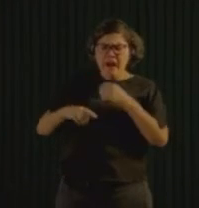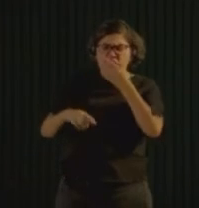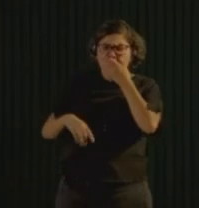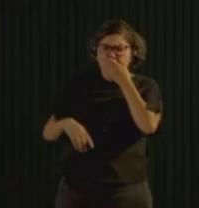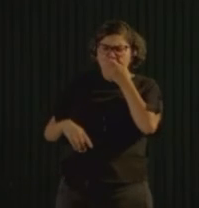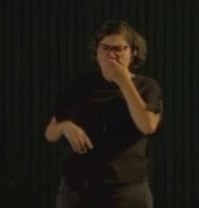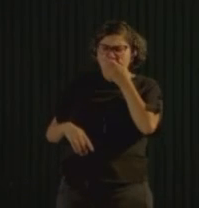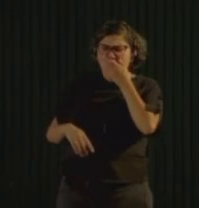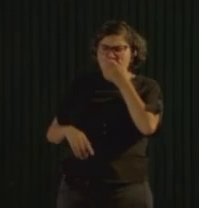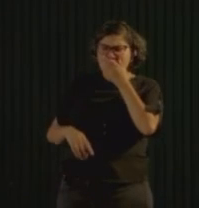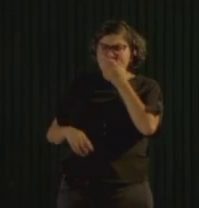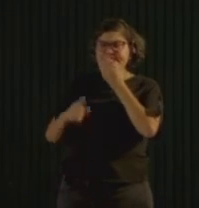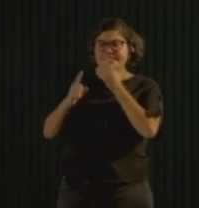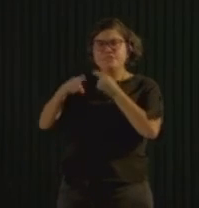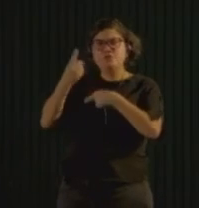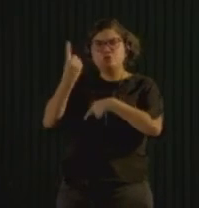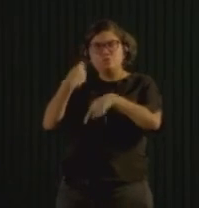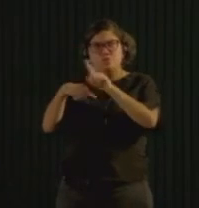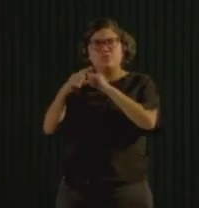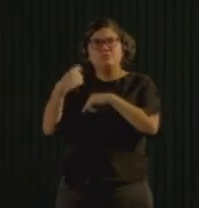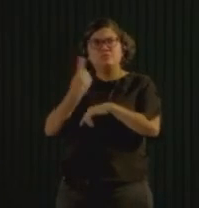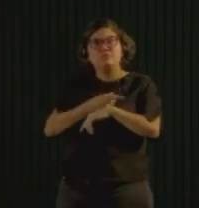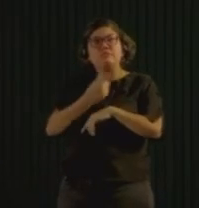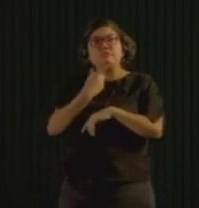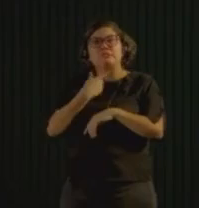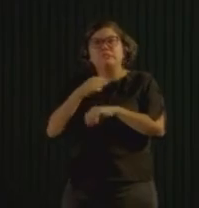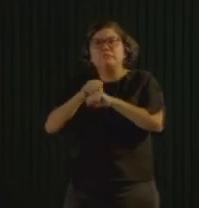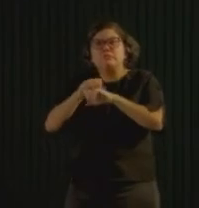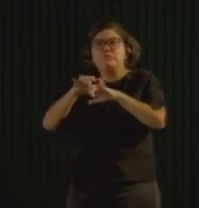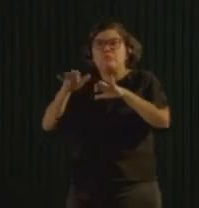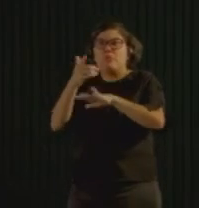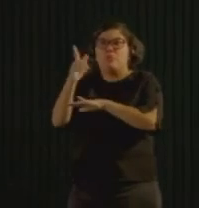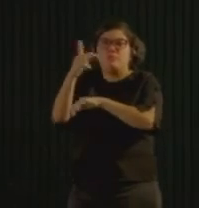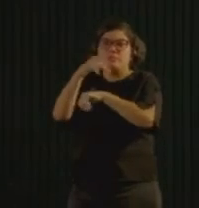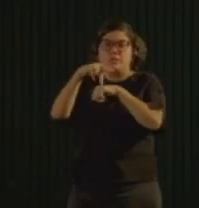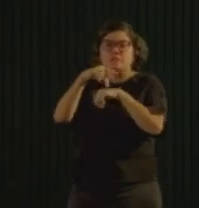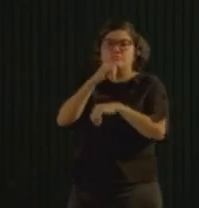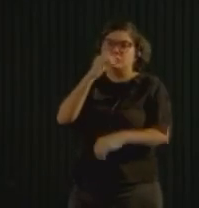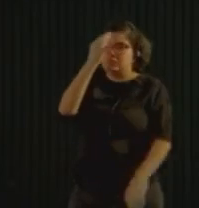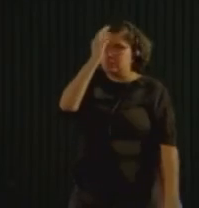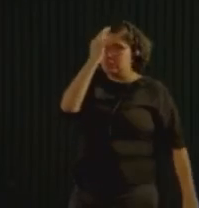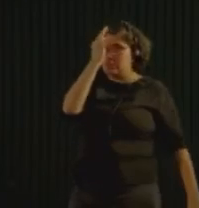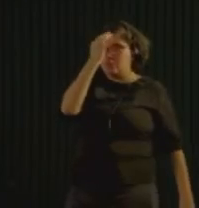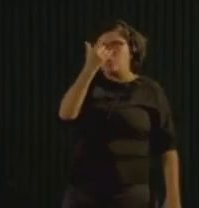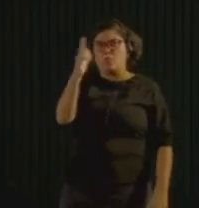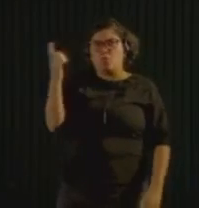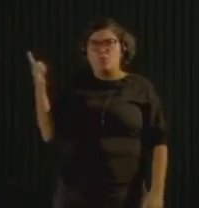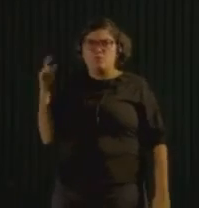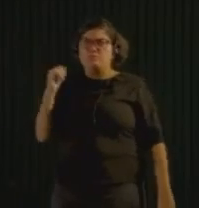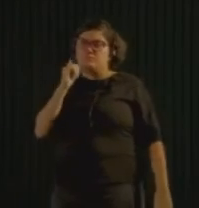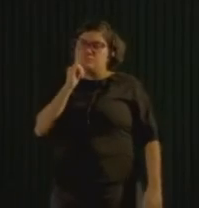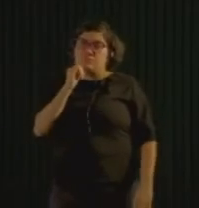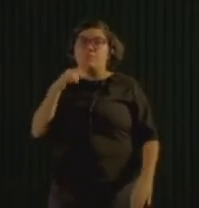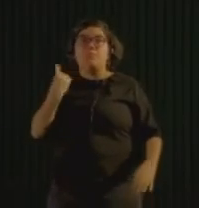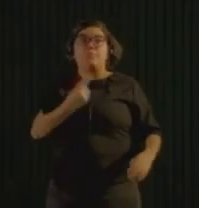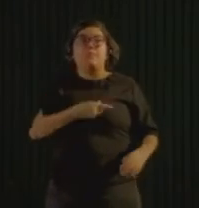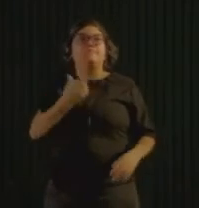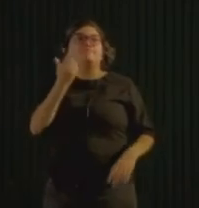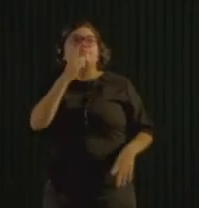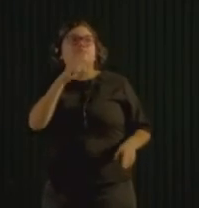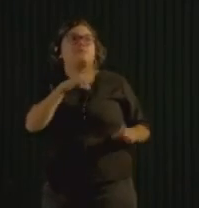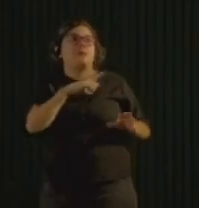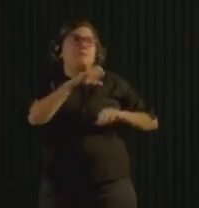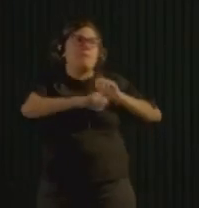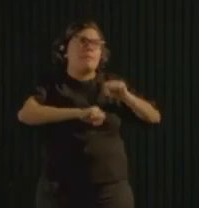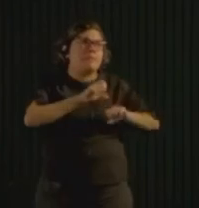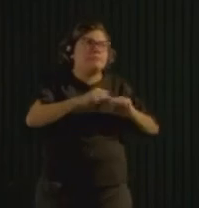we can expand it to other countries around the world, like India and so on. But we're able to this way enter into emerging markets